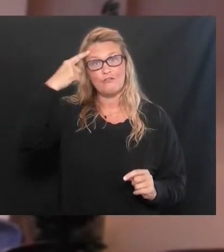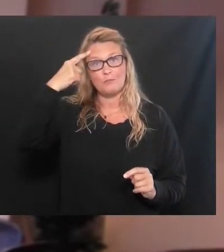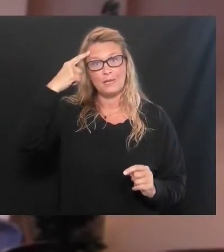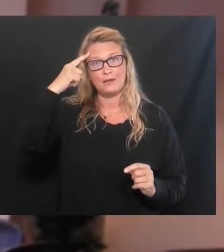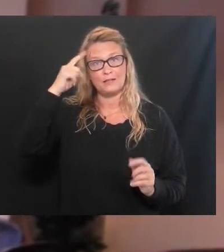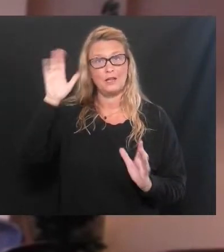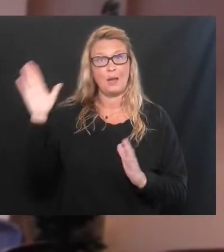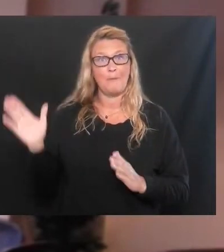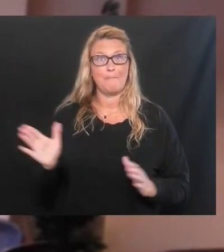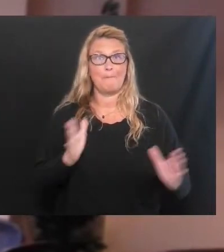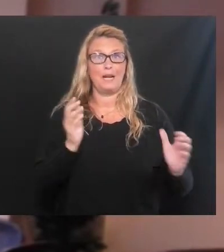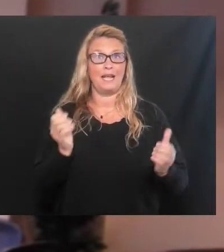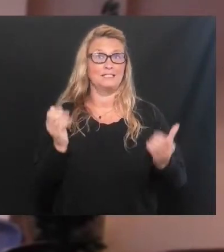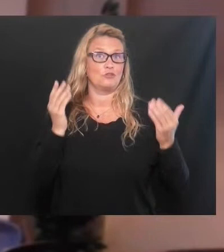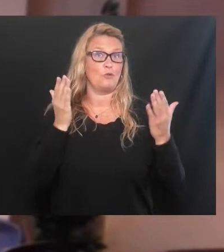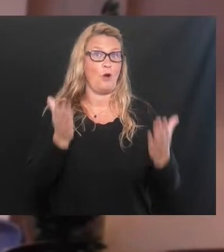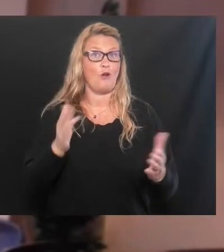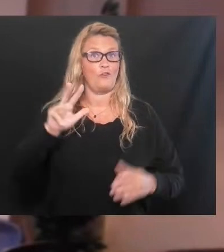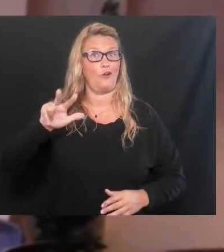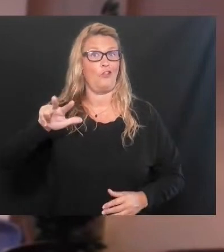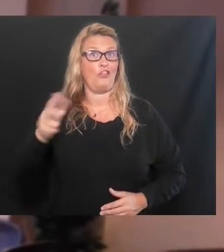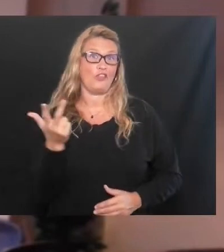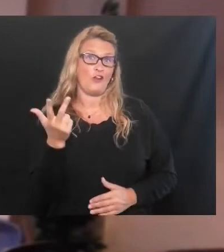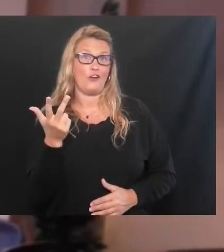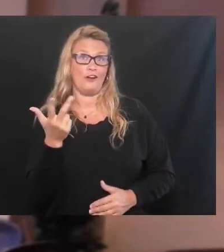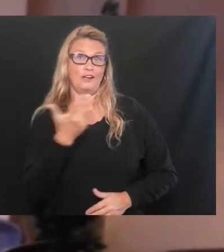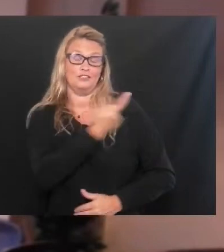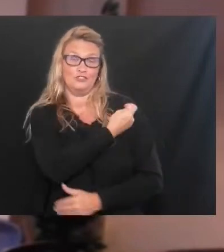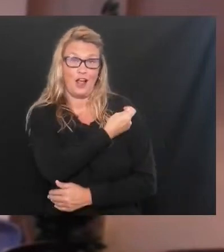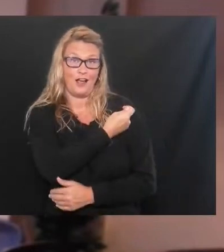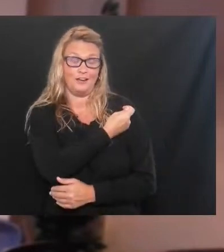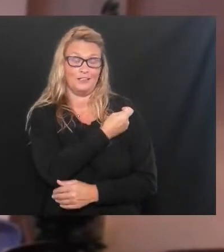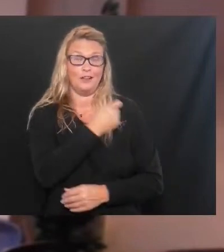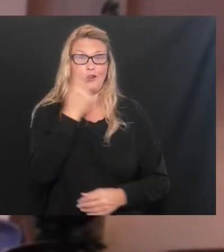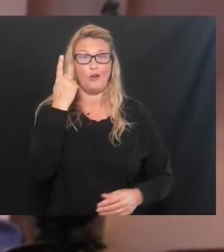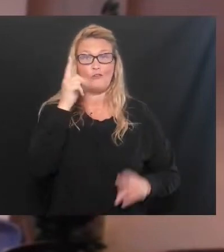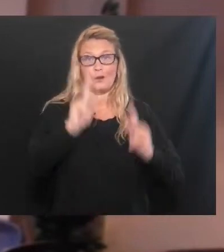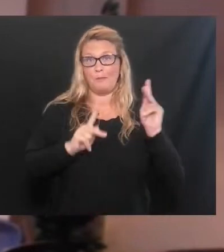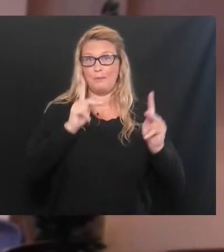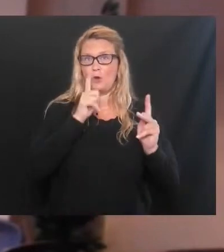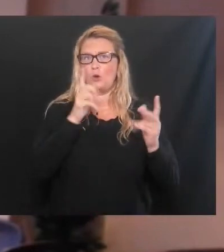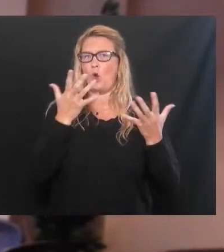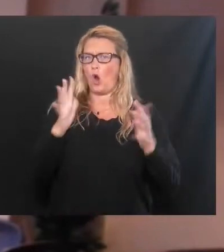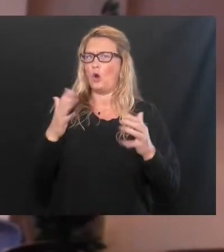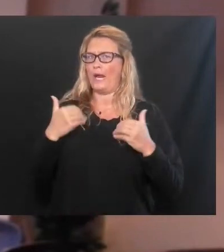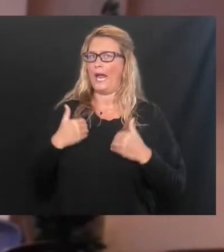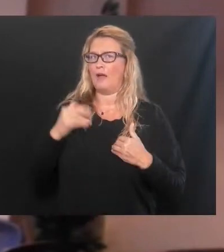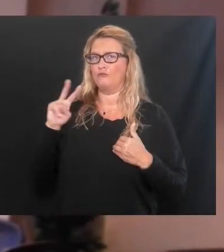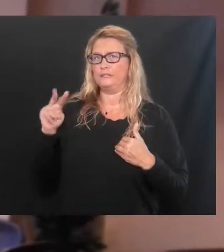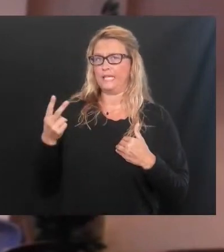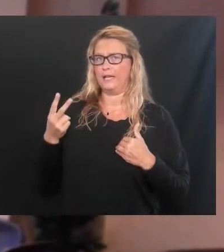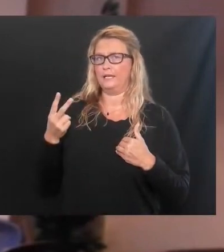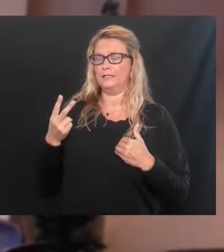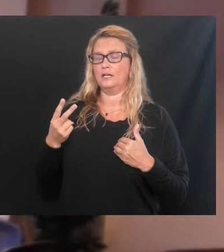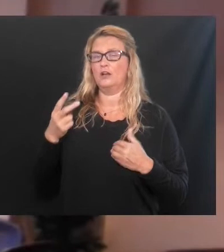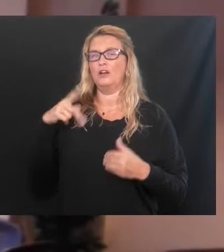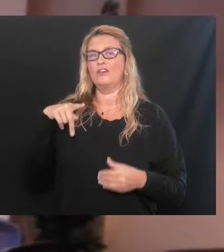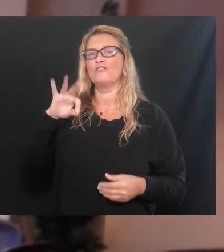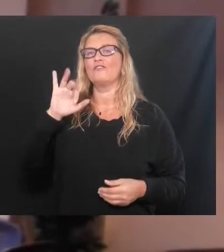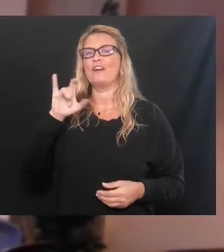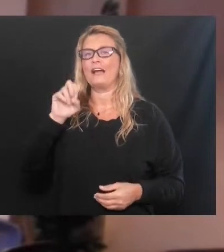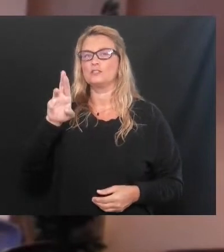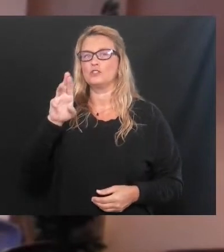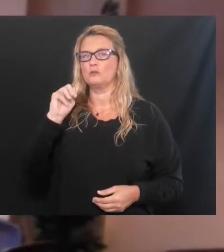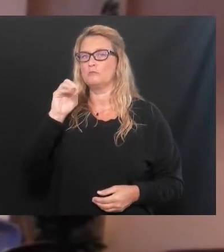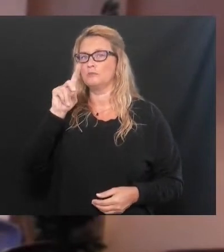offer a 3rd booster dose for people that have been fully vaccinated. with either Pfizer or Moderna, and they